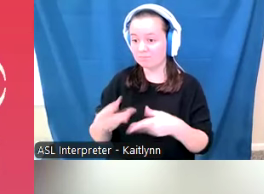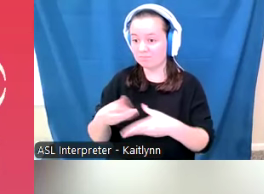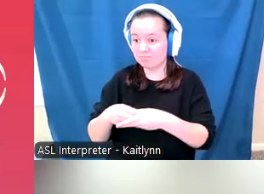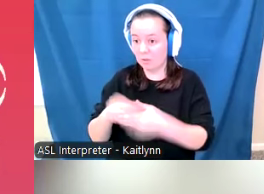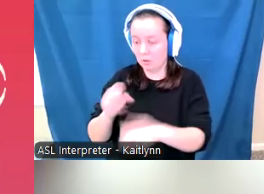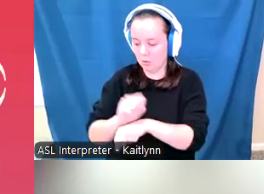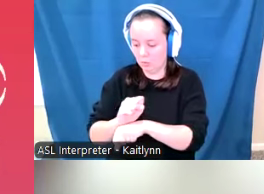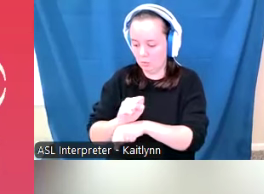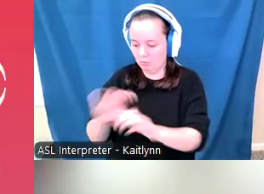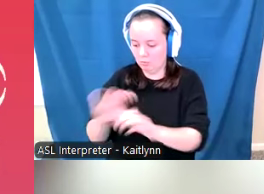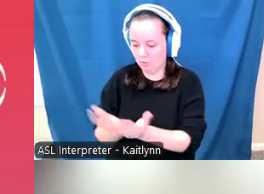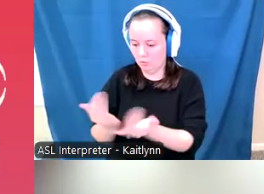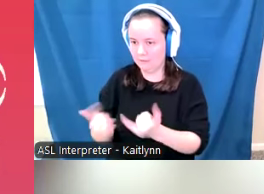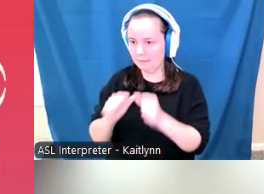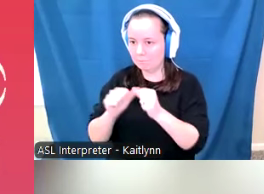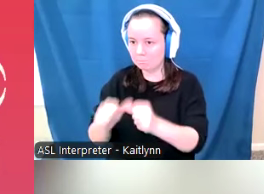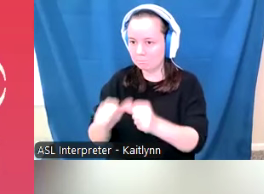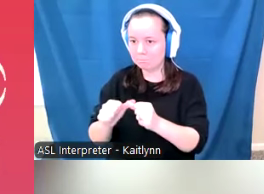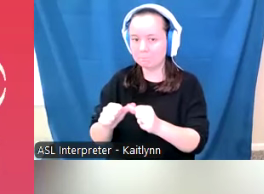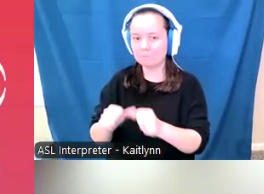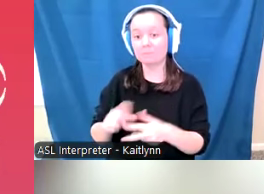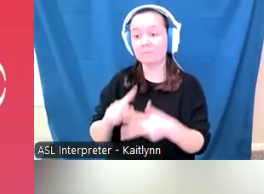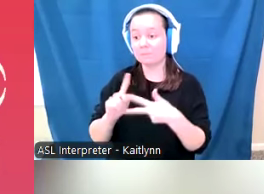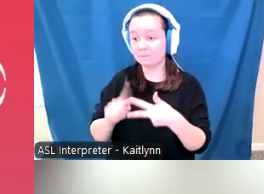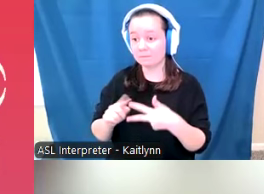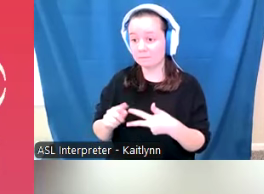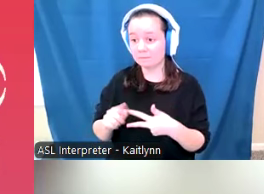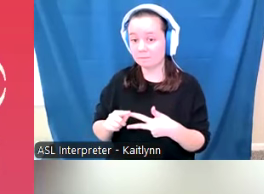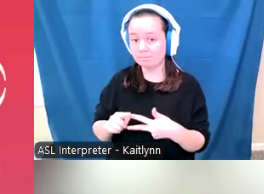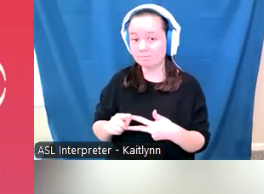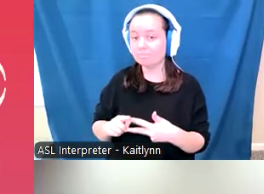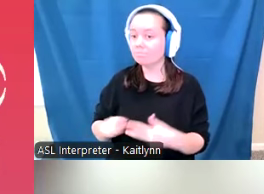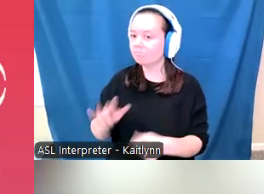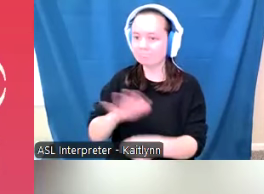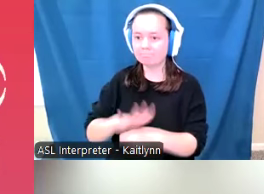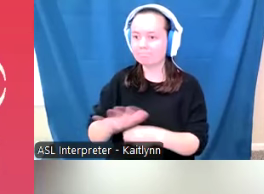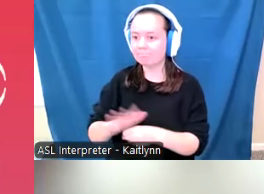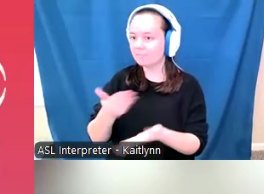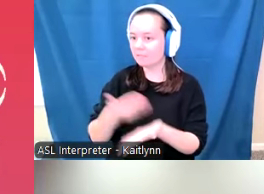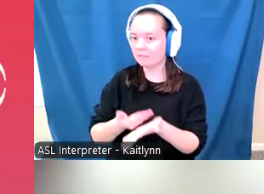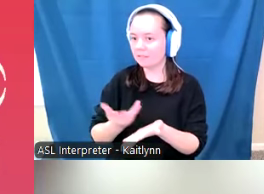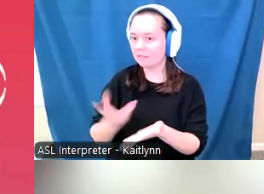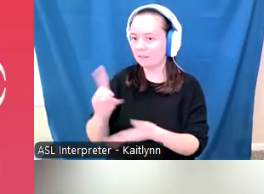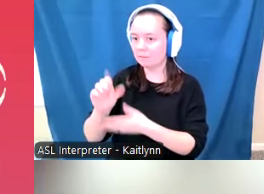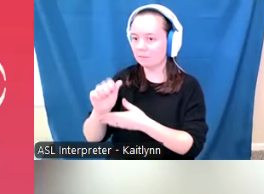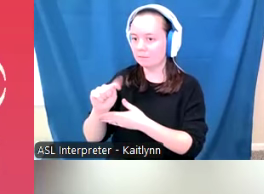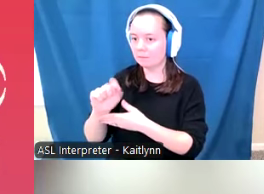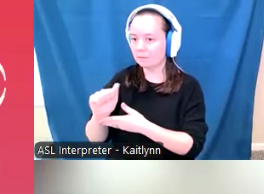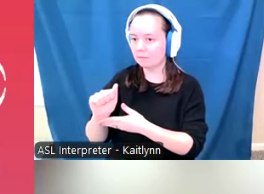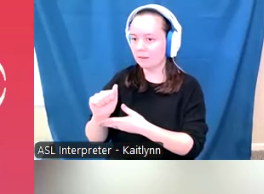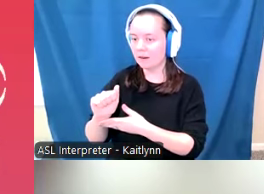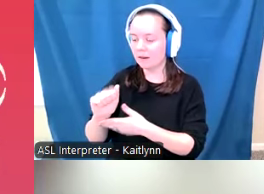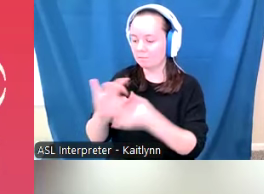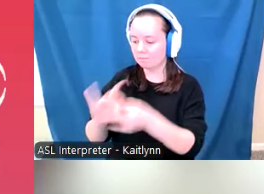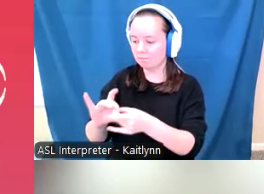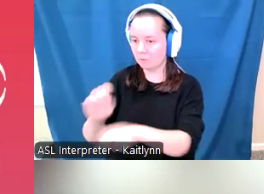workforce. The second challenge is that there is inadequate data on the workforce. This hampers